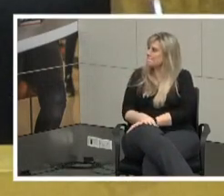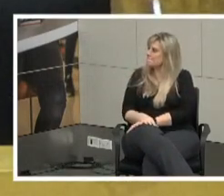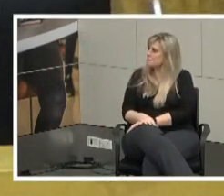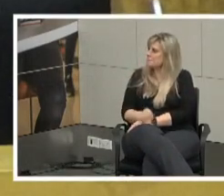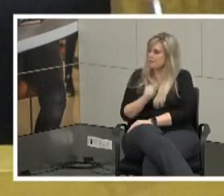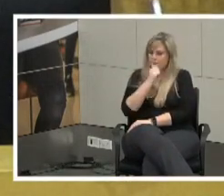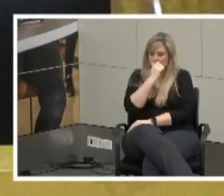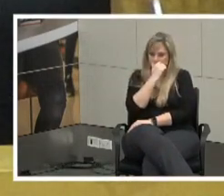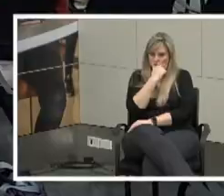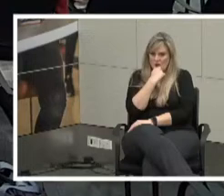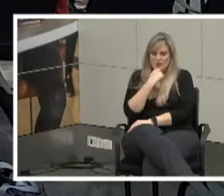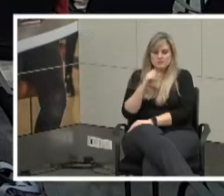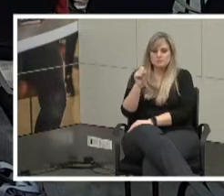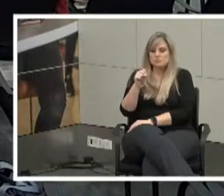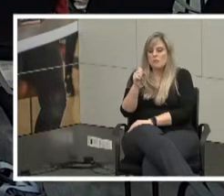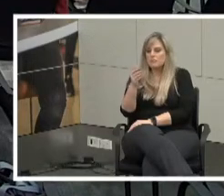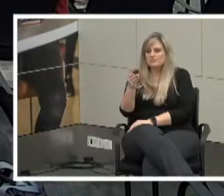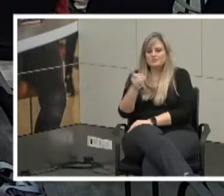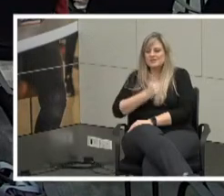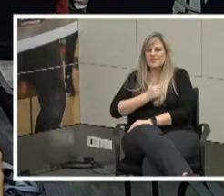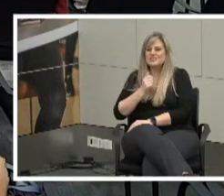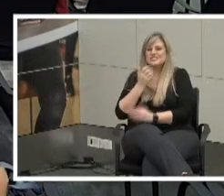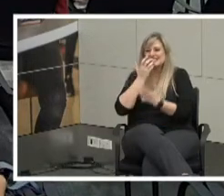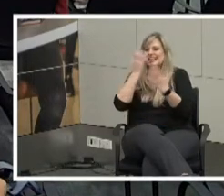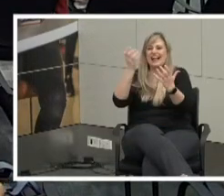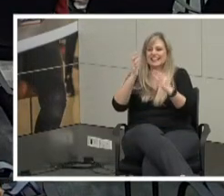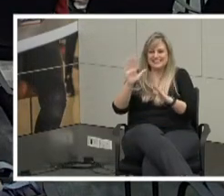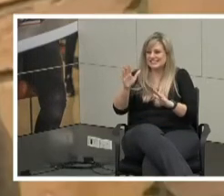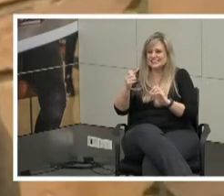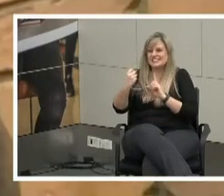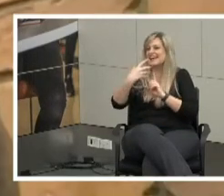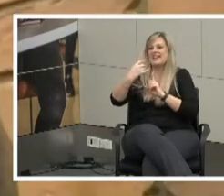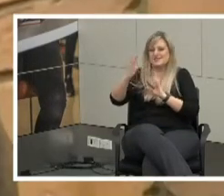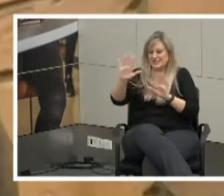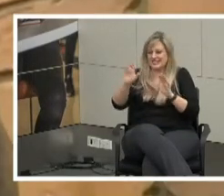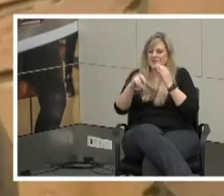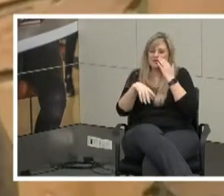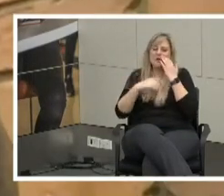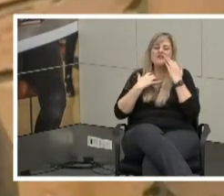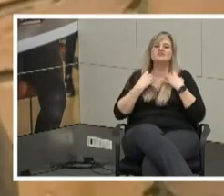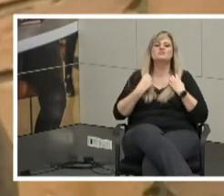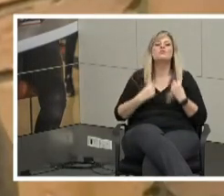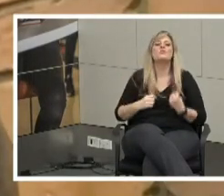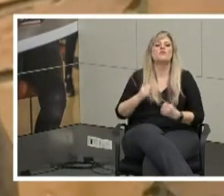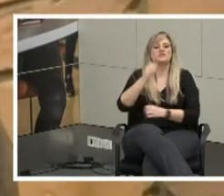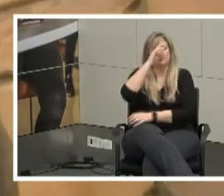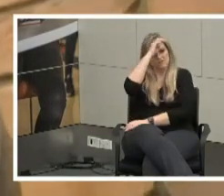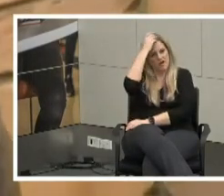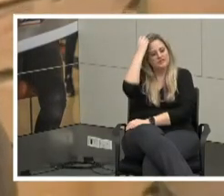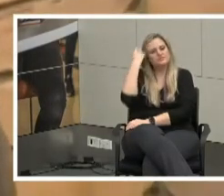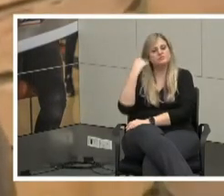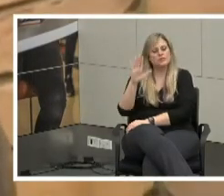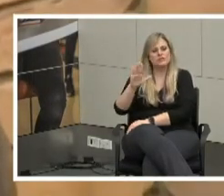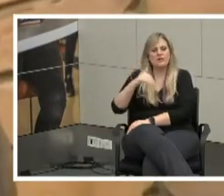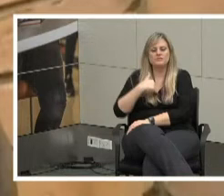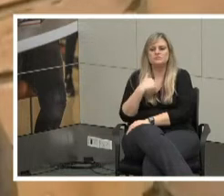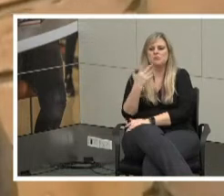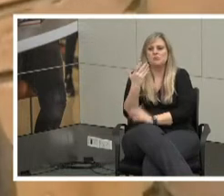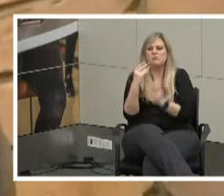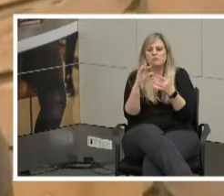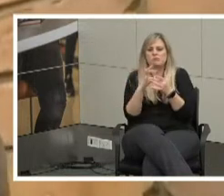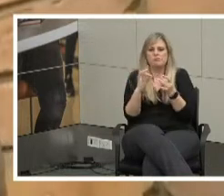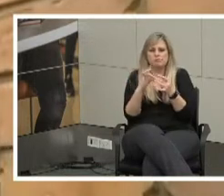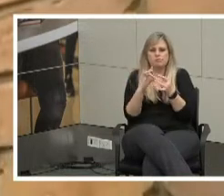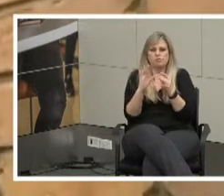Adam yes sir just yell just yell at me all right you're I just want to highlight